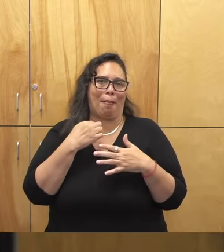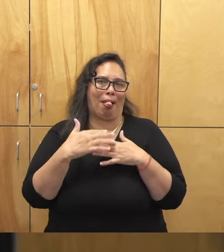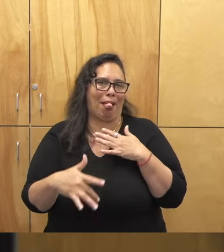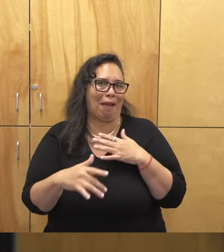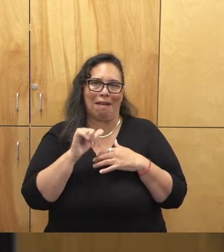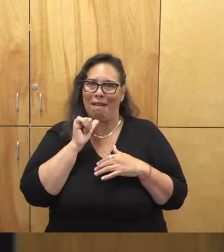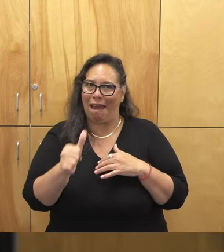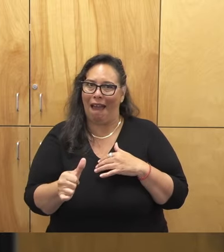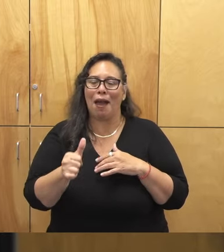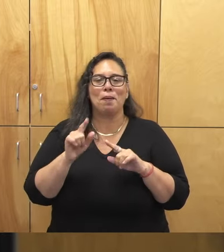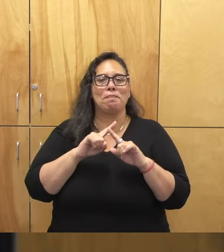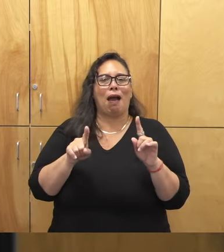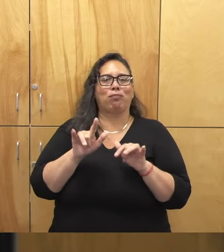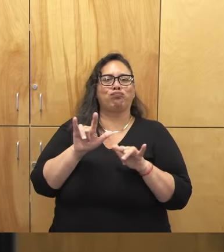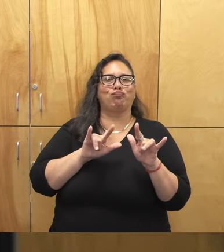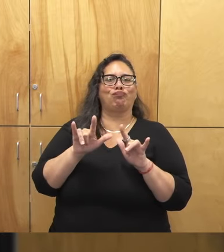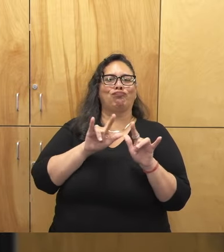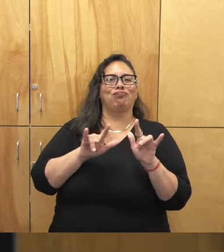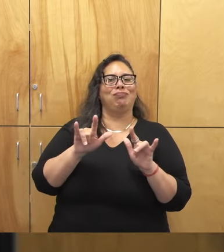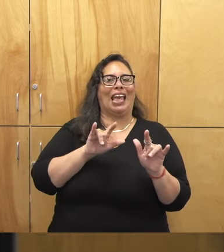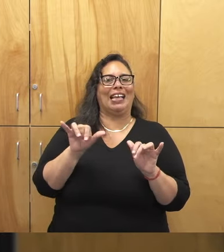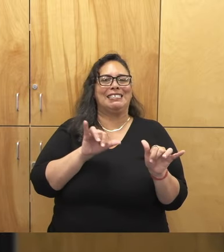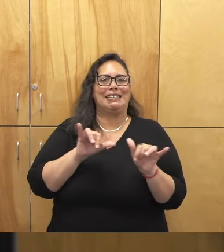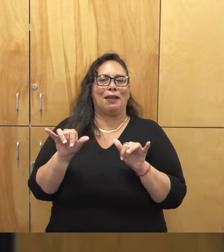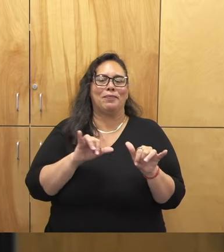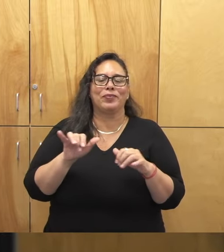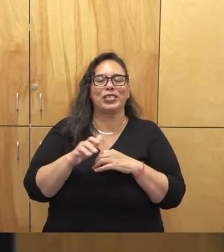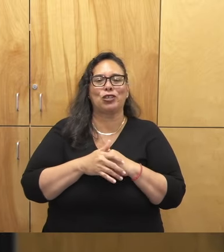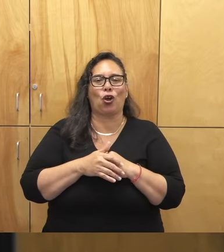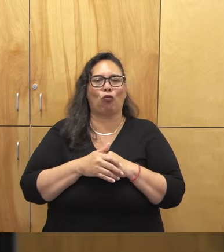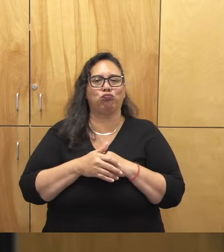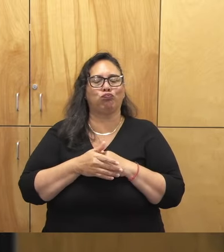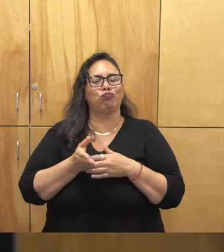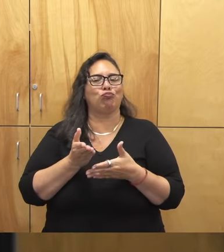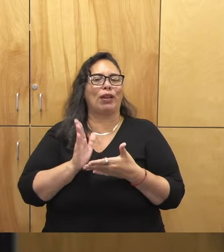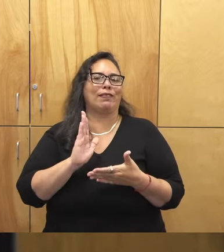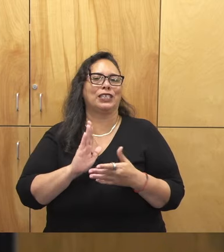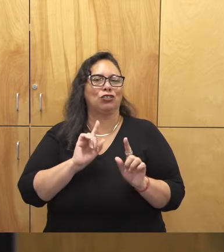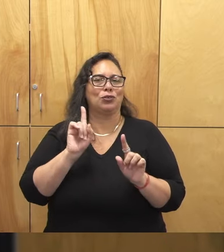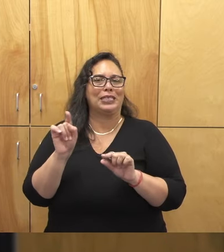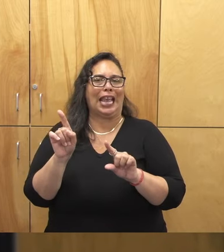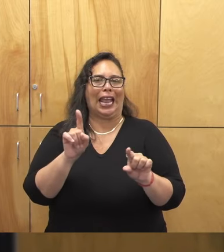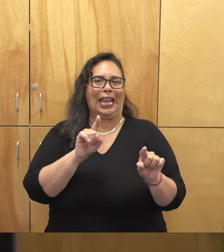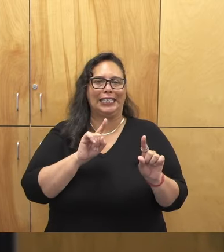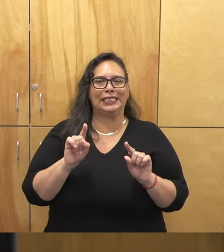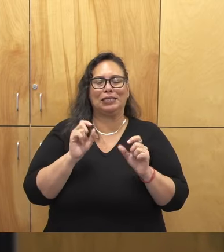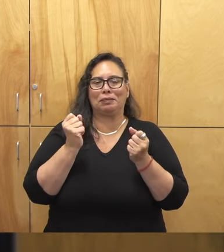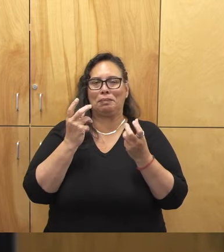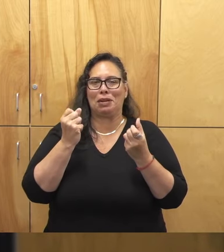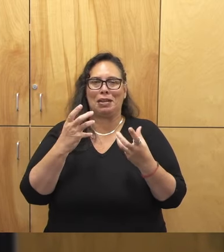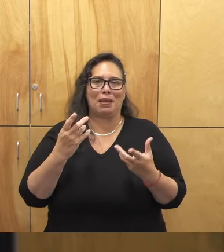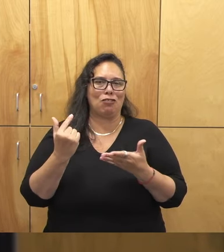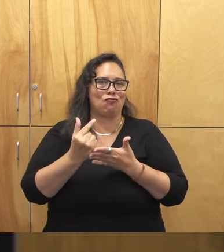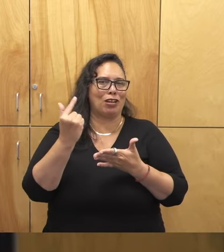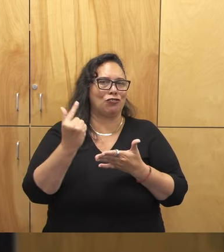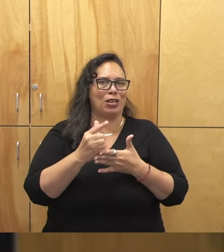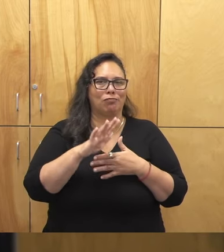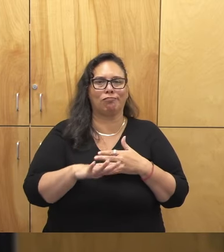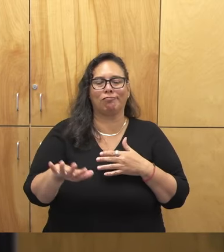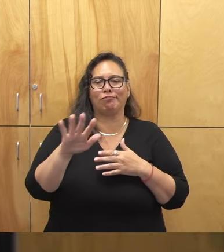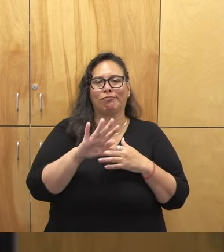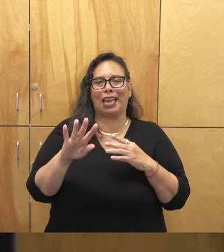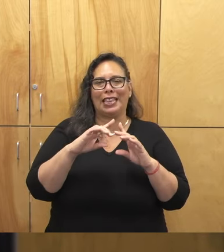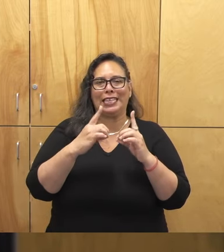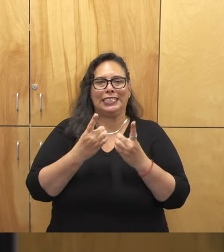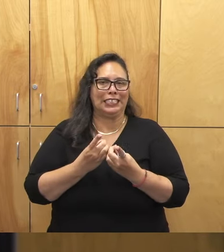I love them just the same. And so it was a privilege to be able to attend numerous graduations throughout the district